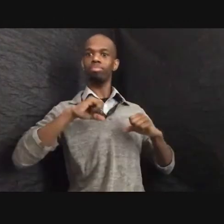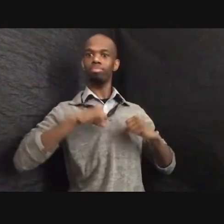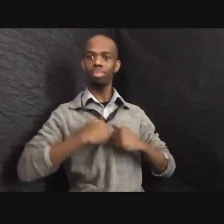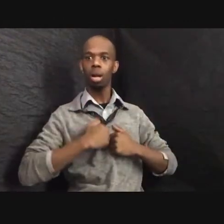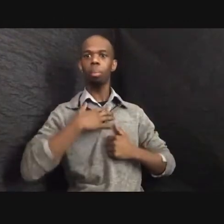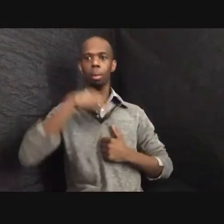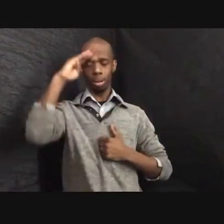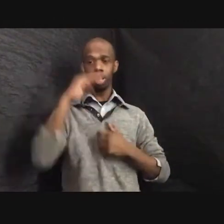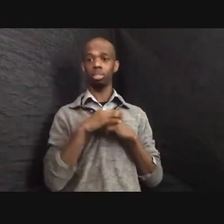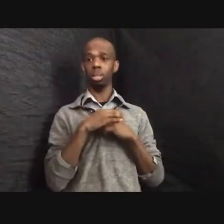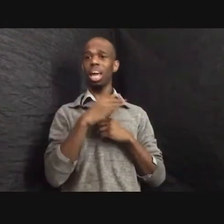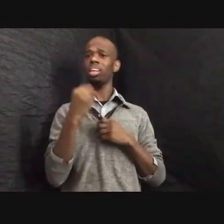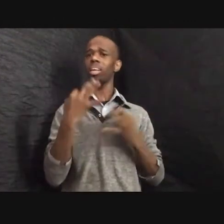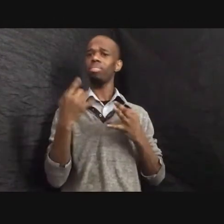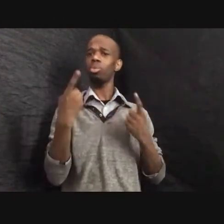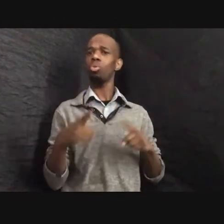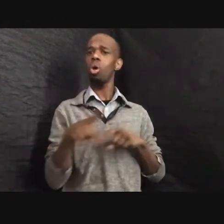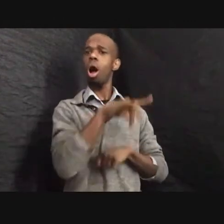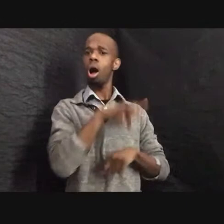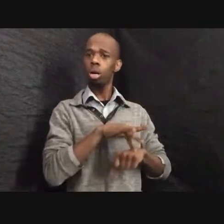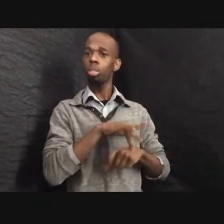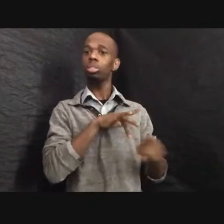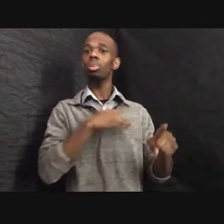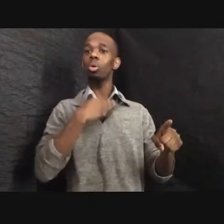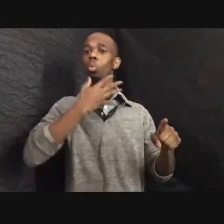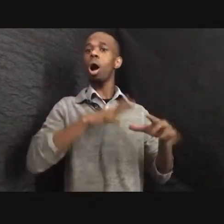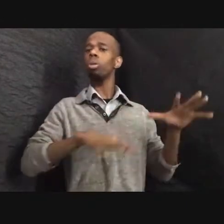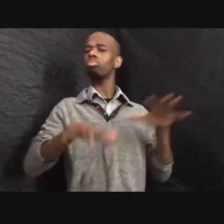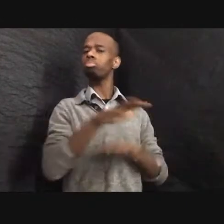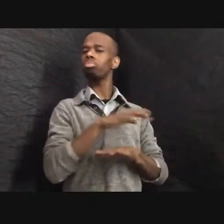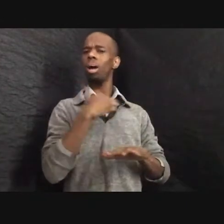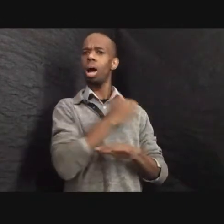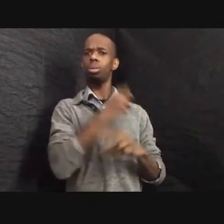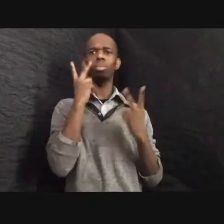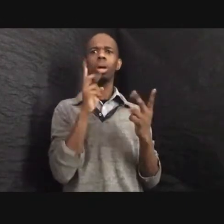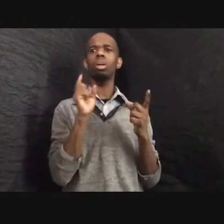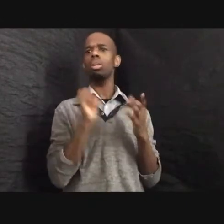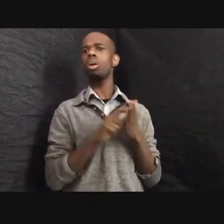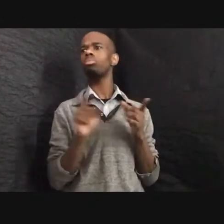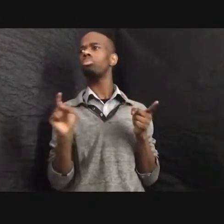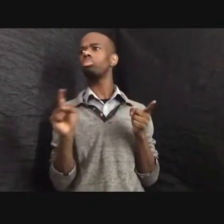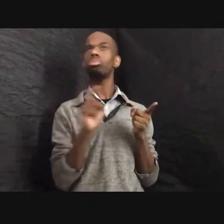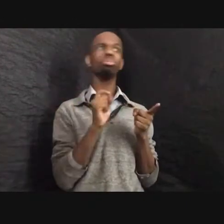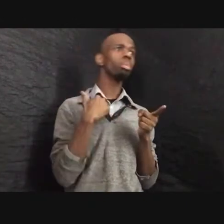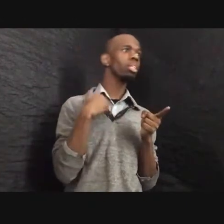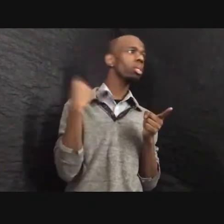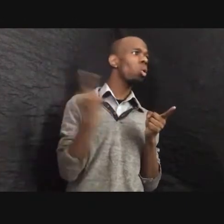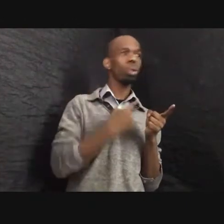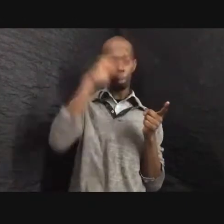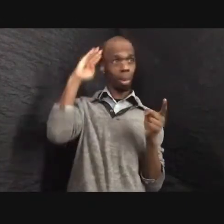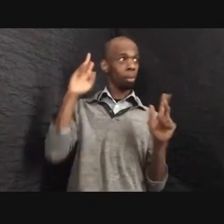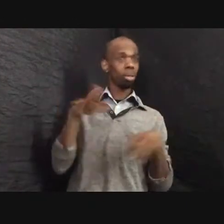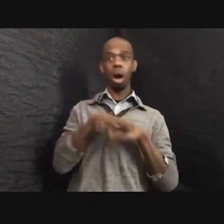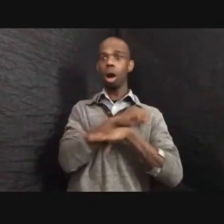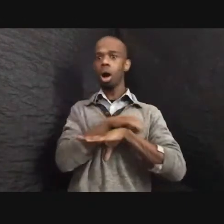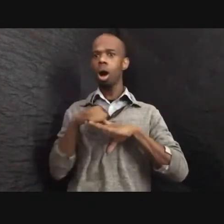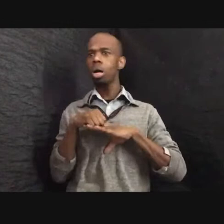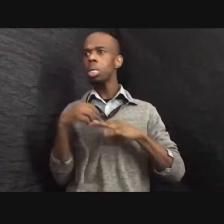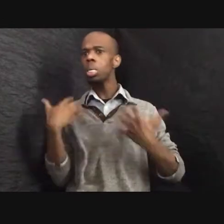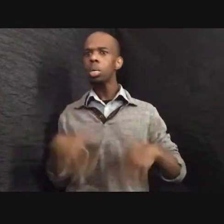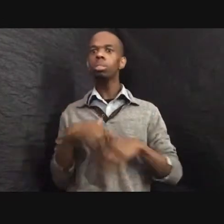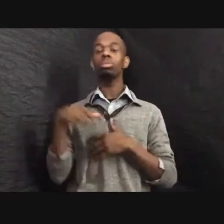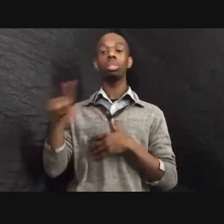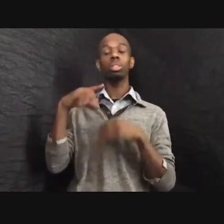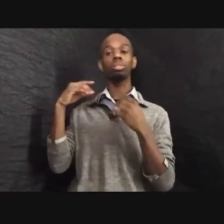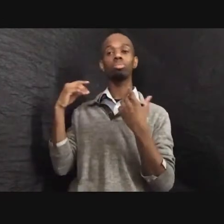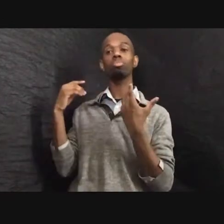spaces, and I've been in a number of shows where I'm the one Black person on the stage, right? And they're asking you how to be more urban, or how to be